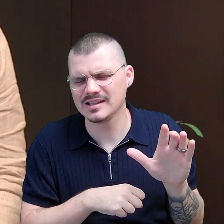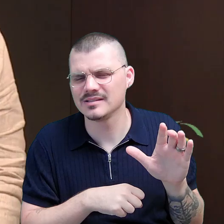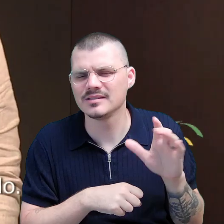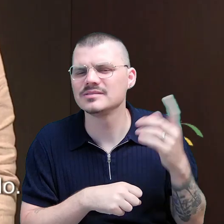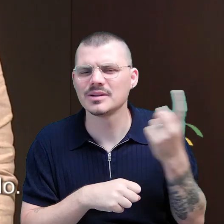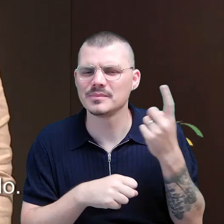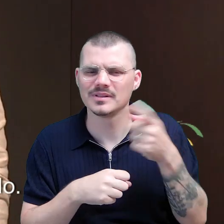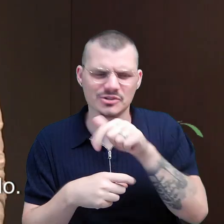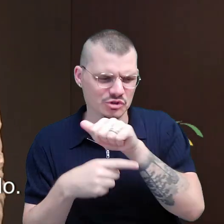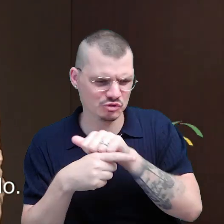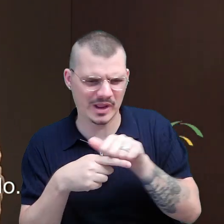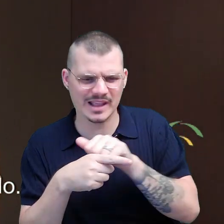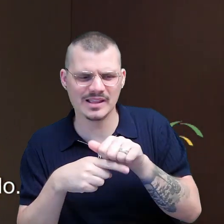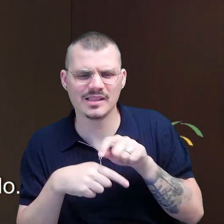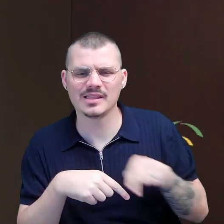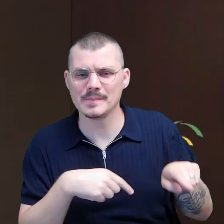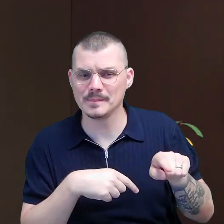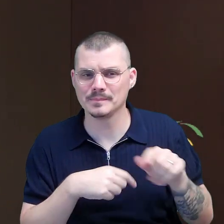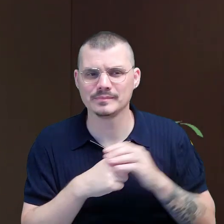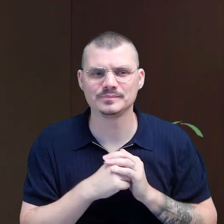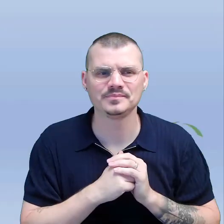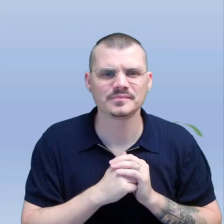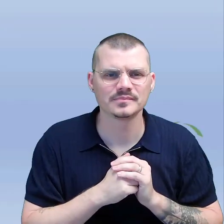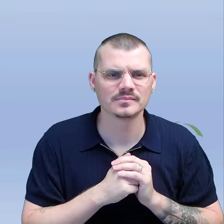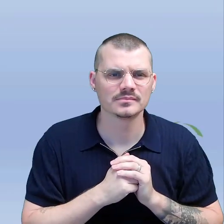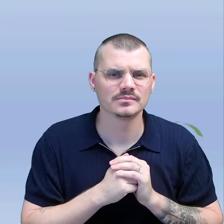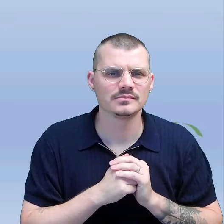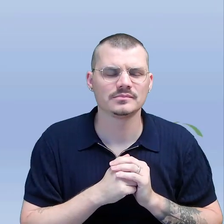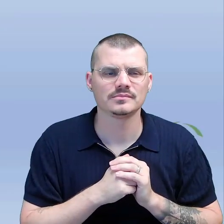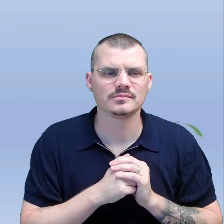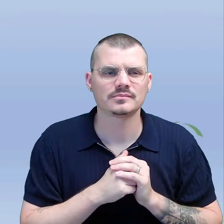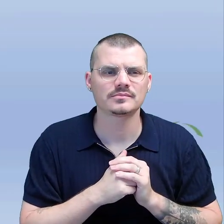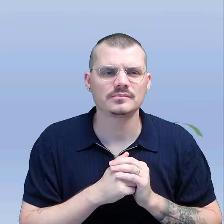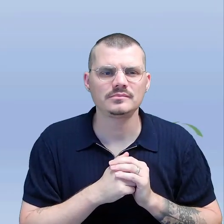psychotic thing, it was something they were trained to do.